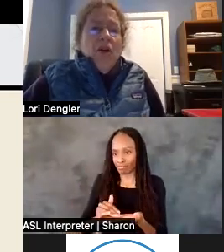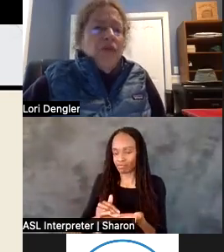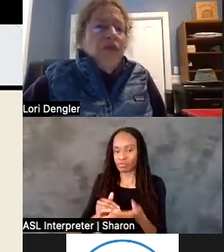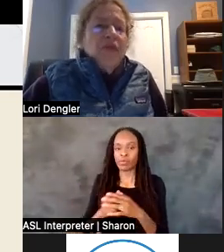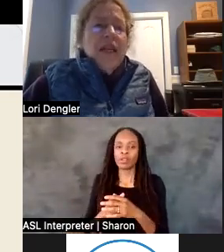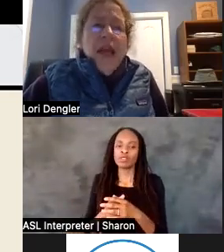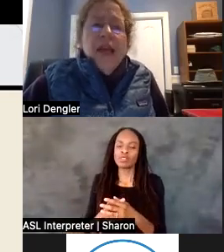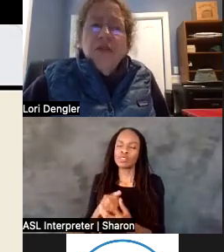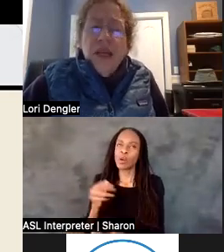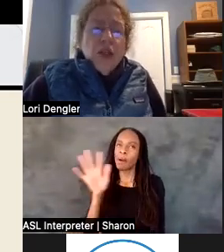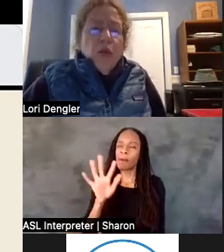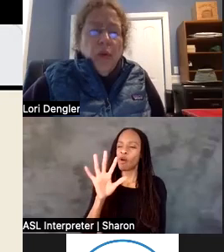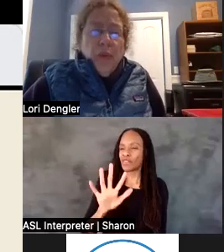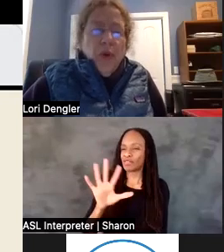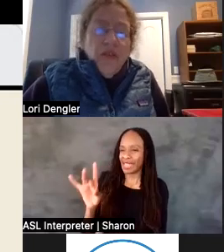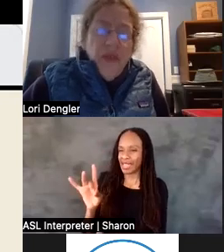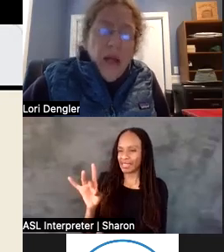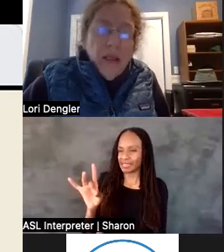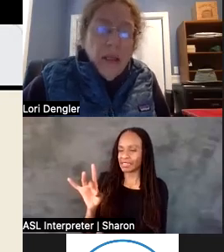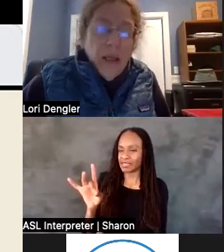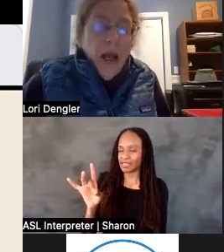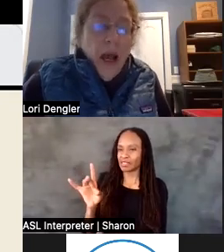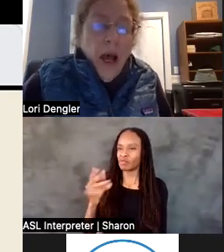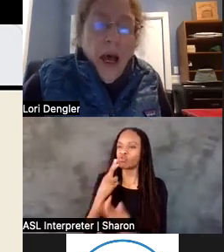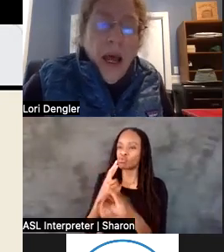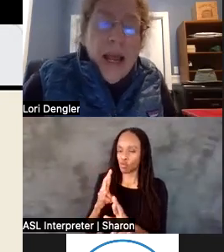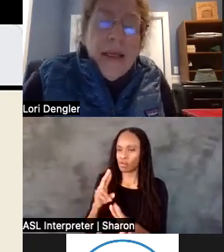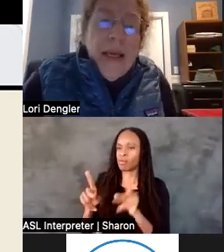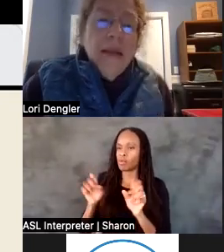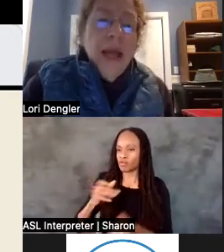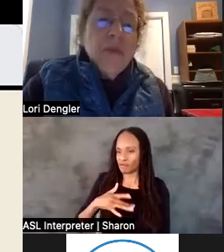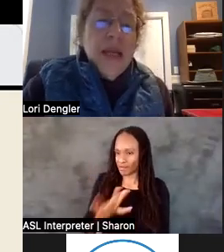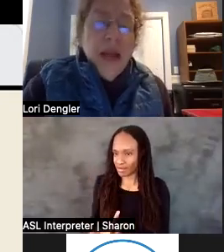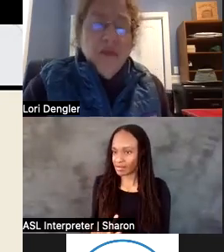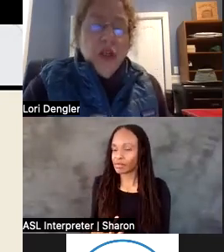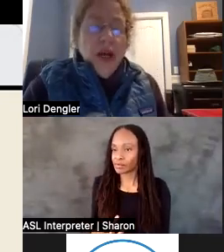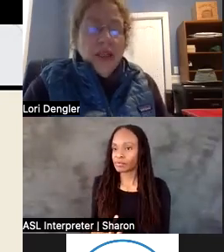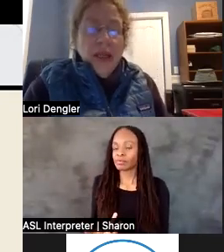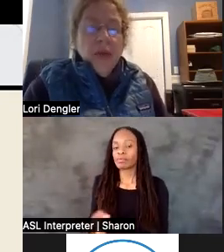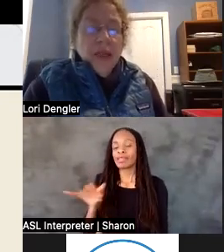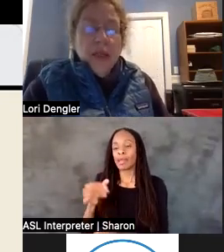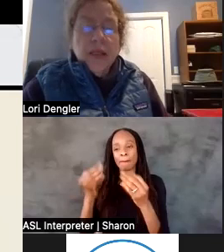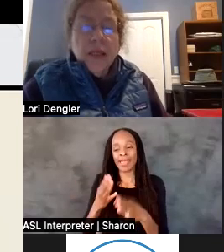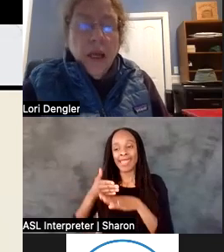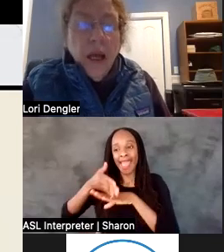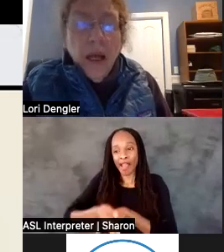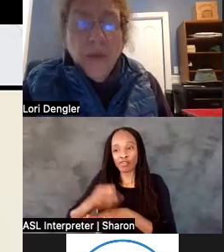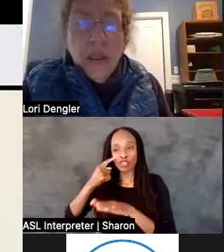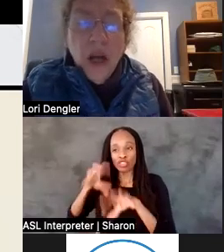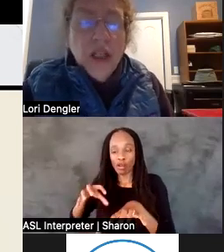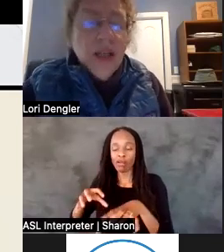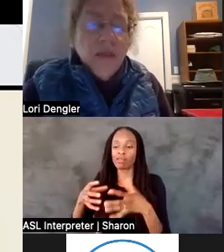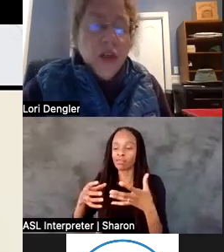About 58 of these were reported felt. And again, like many aftershock sequences,